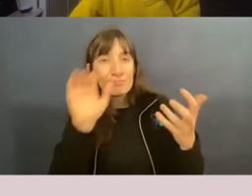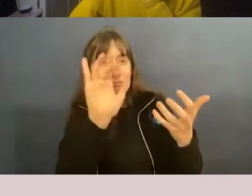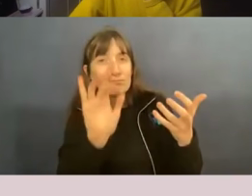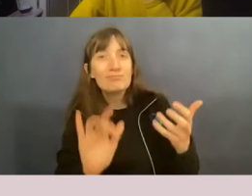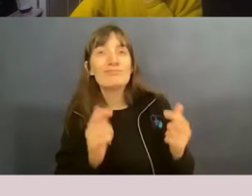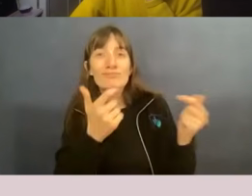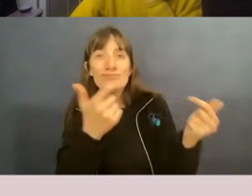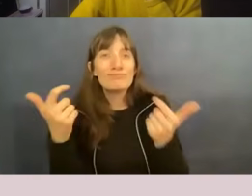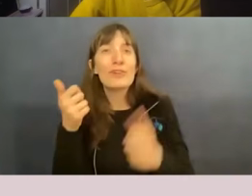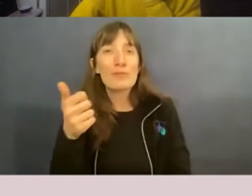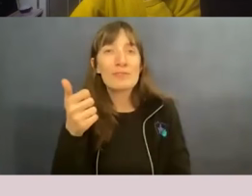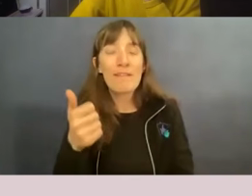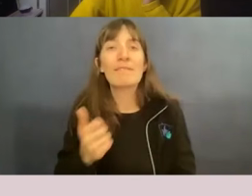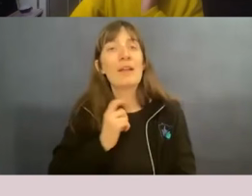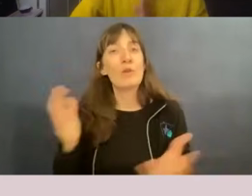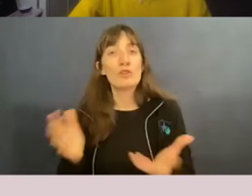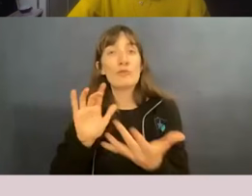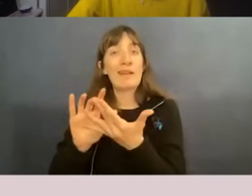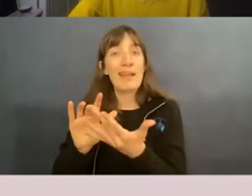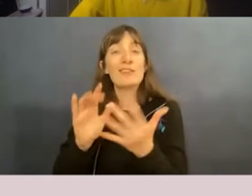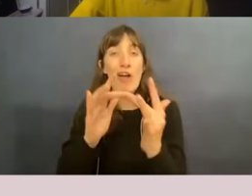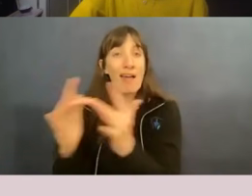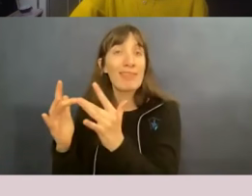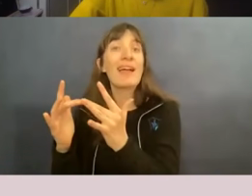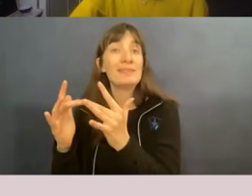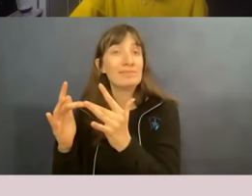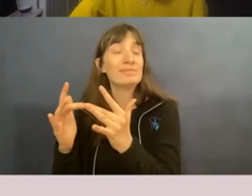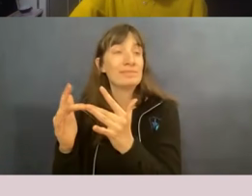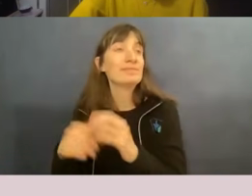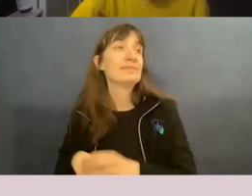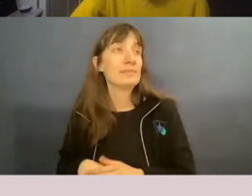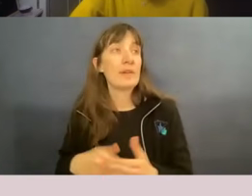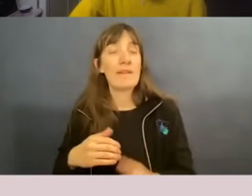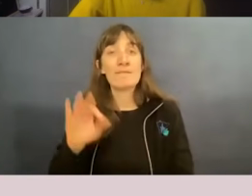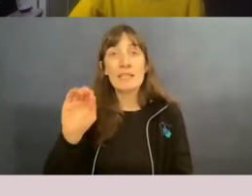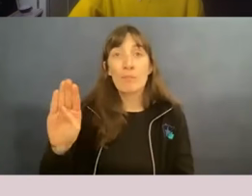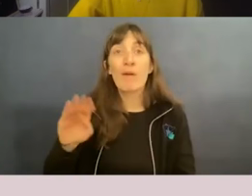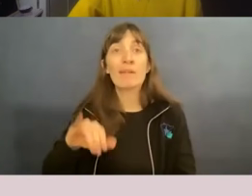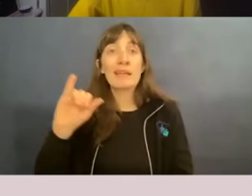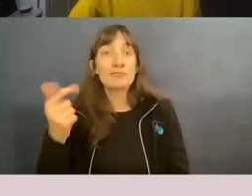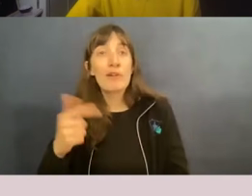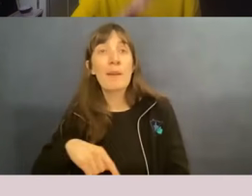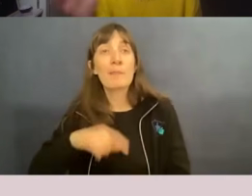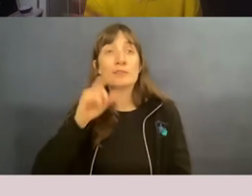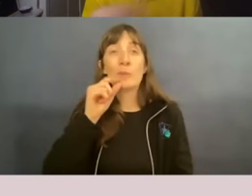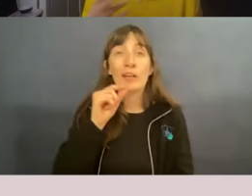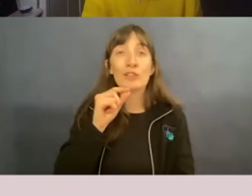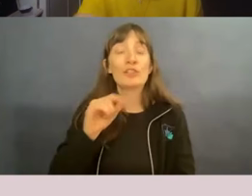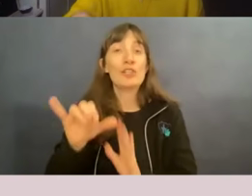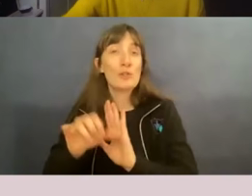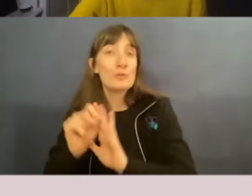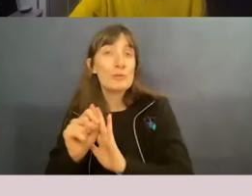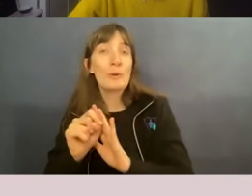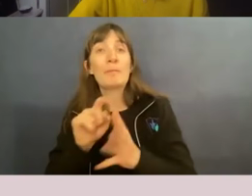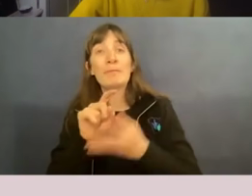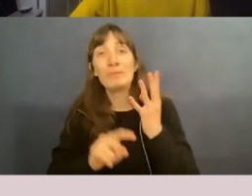really encourage you to connect with us online. So we have a Facebook and Instagram and Twitter and also our YouTube. So following and